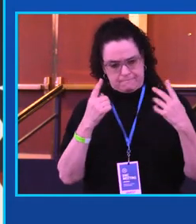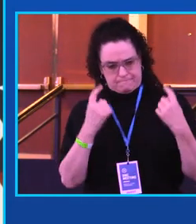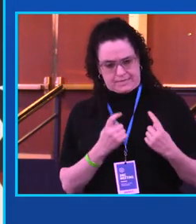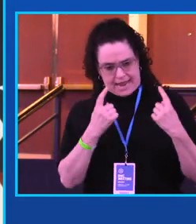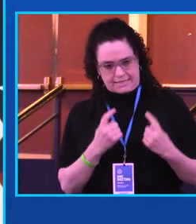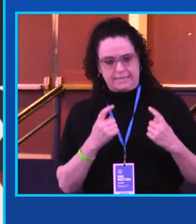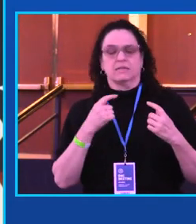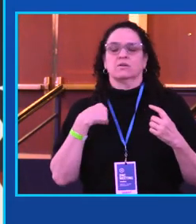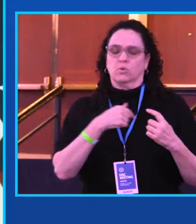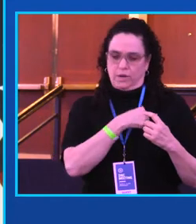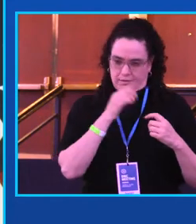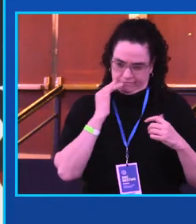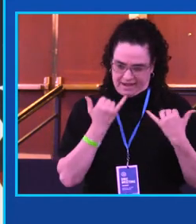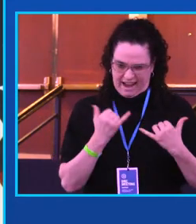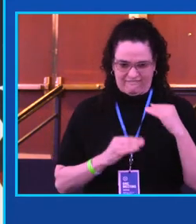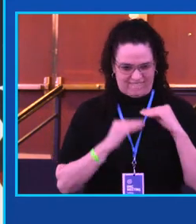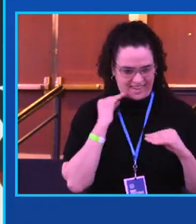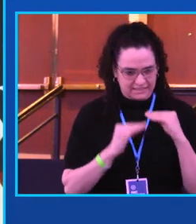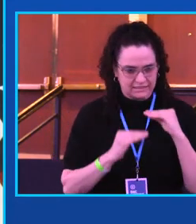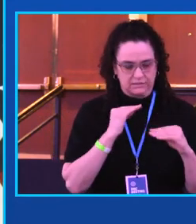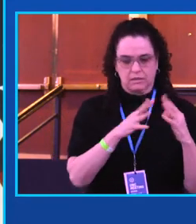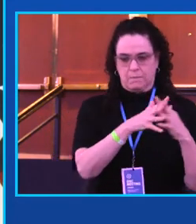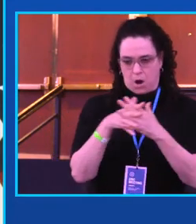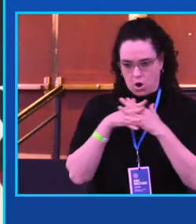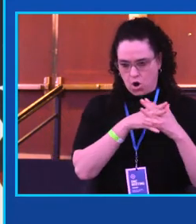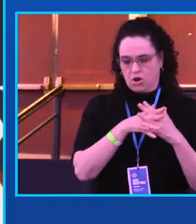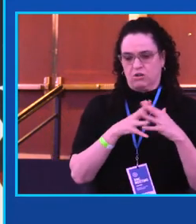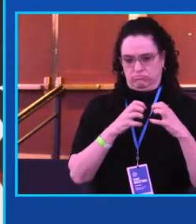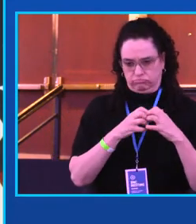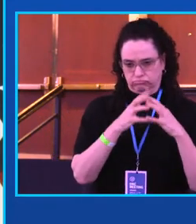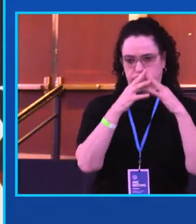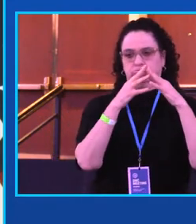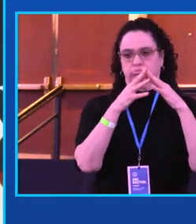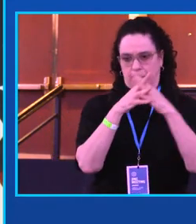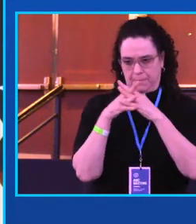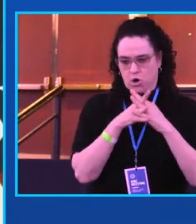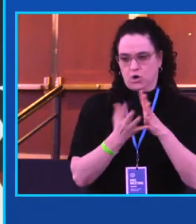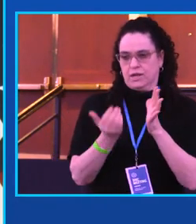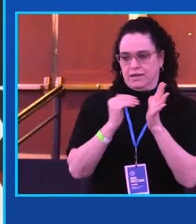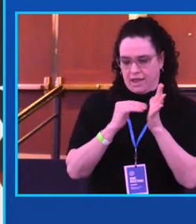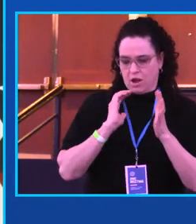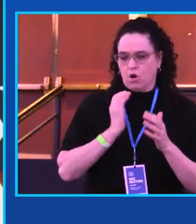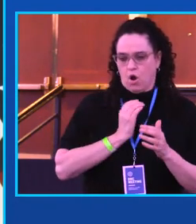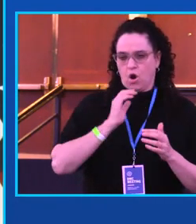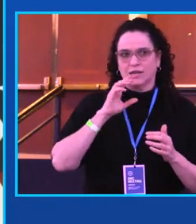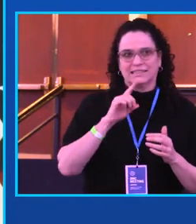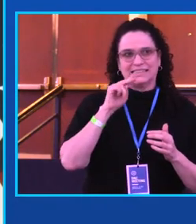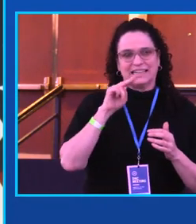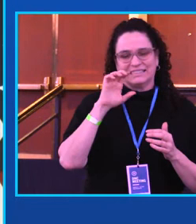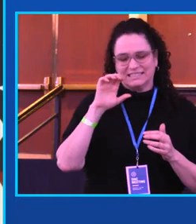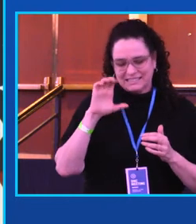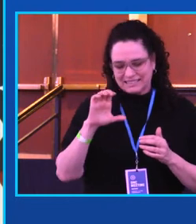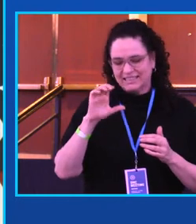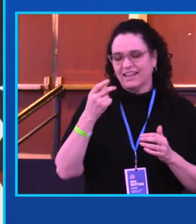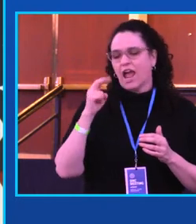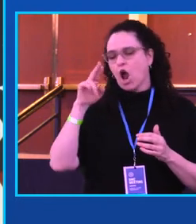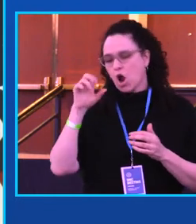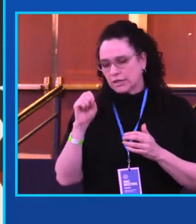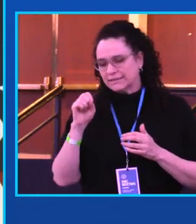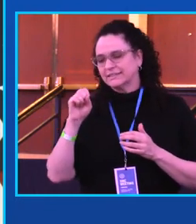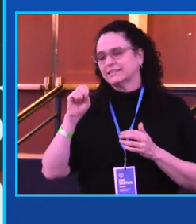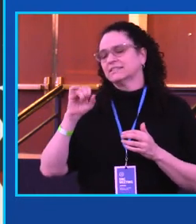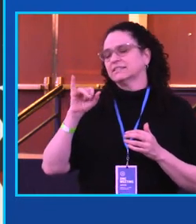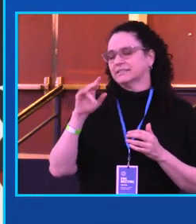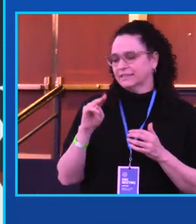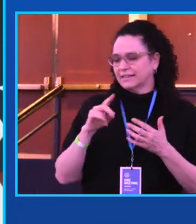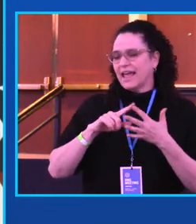and restored. Be with our DNC chair, Harrison, and his family, the entire executive